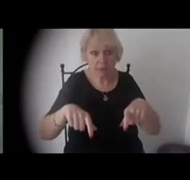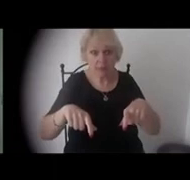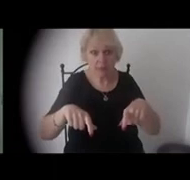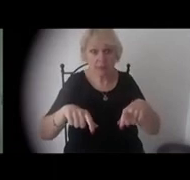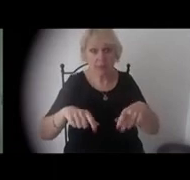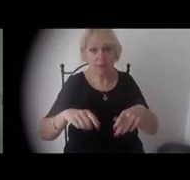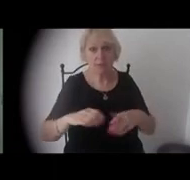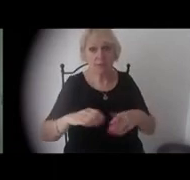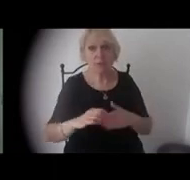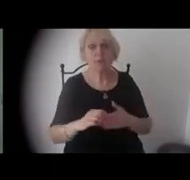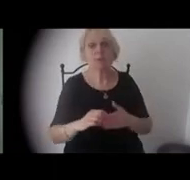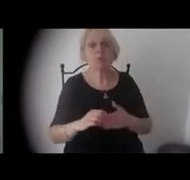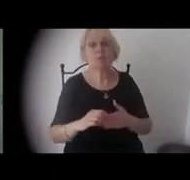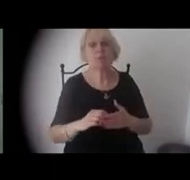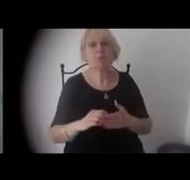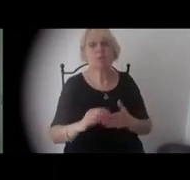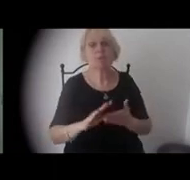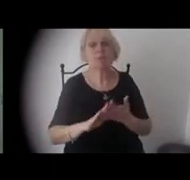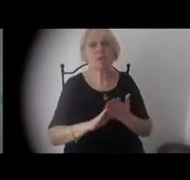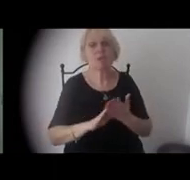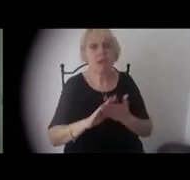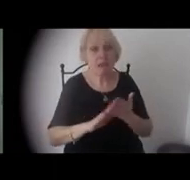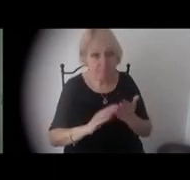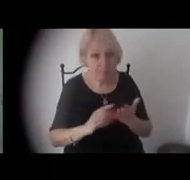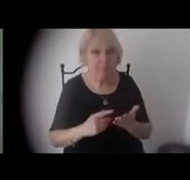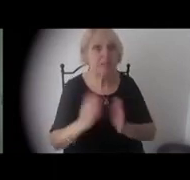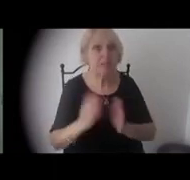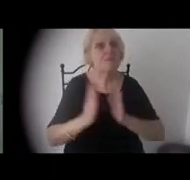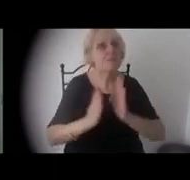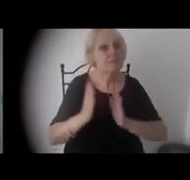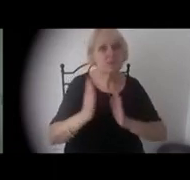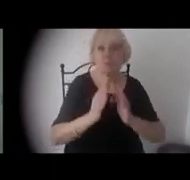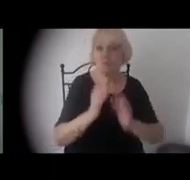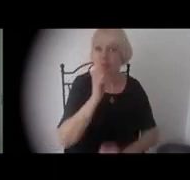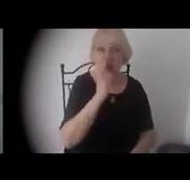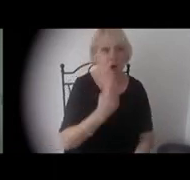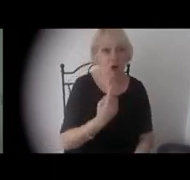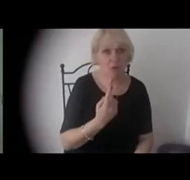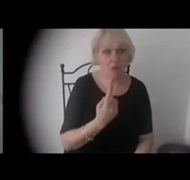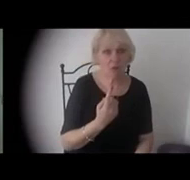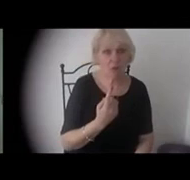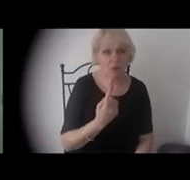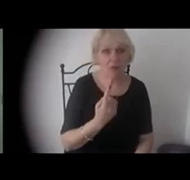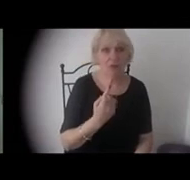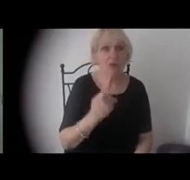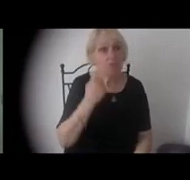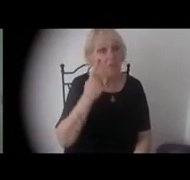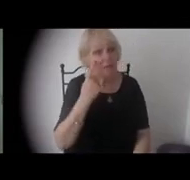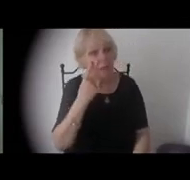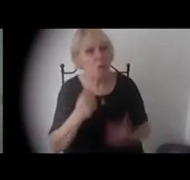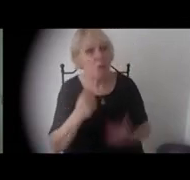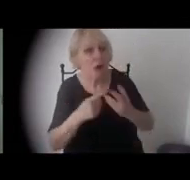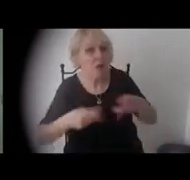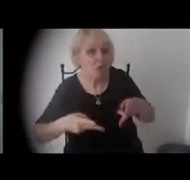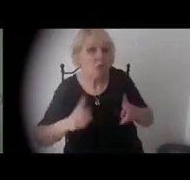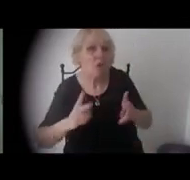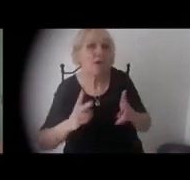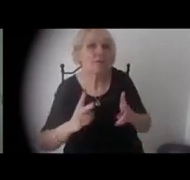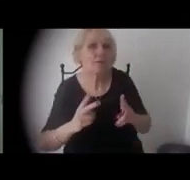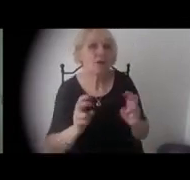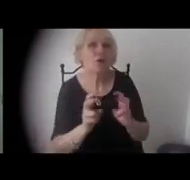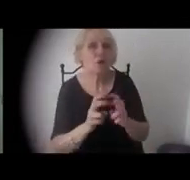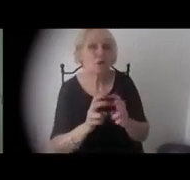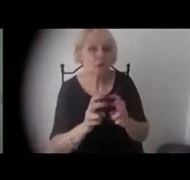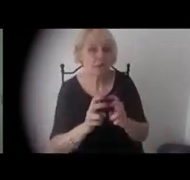families and ourselves aren't able to attend face-to-face appointments. So what other methods would we be using to enable there to be a reach into